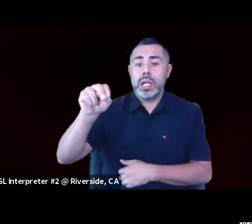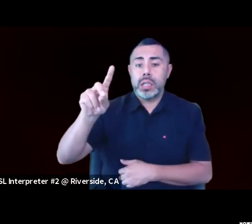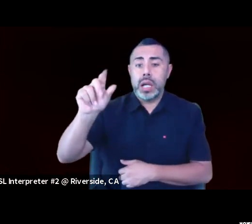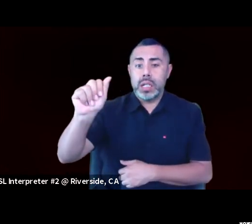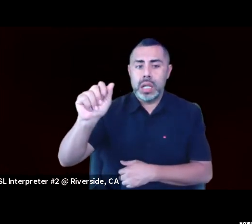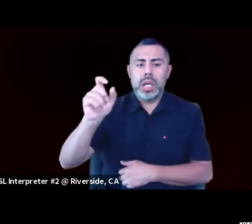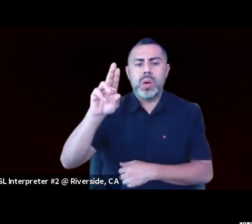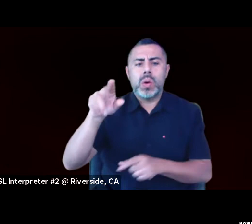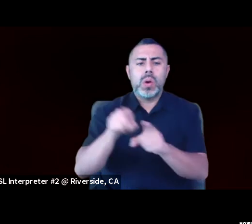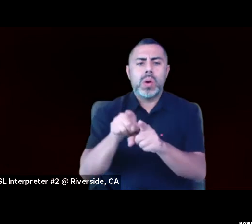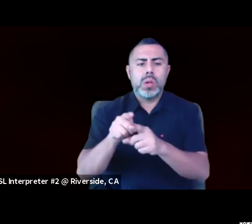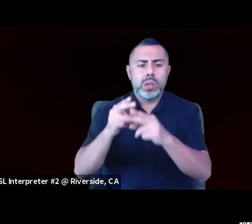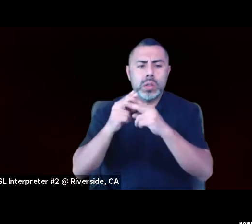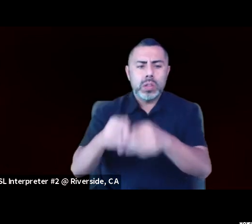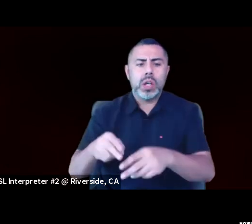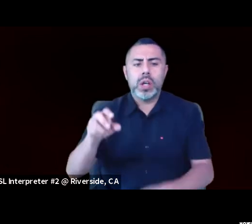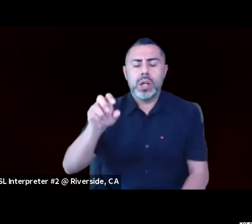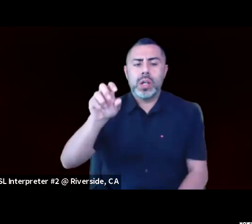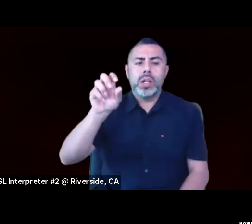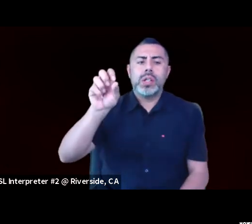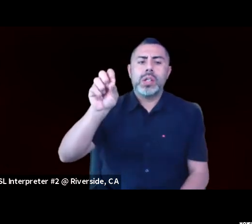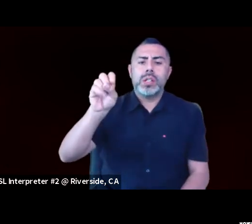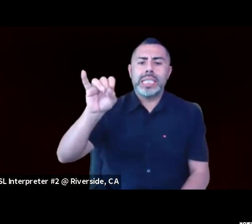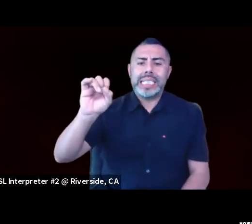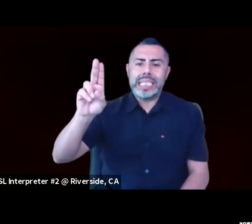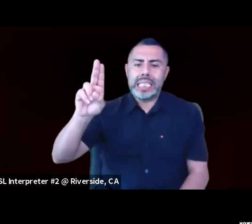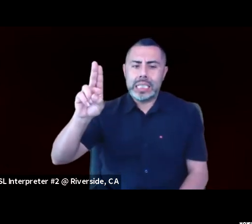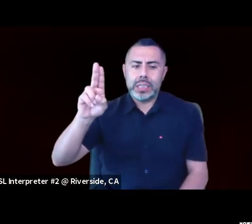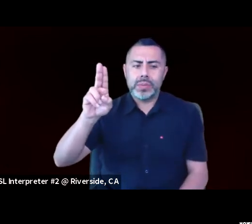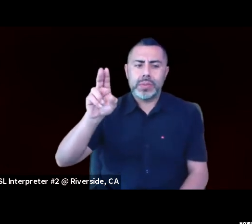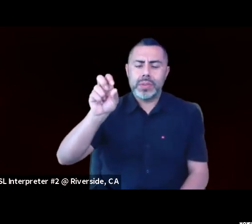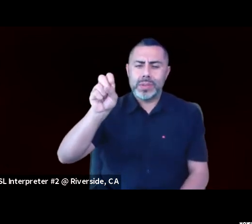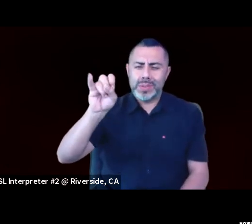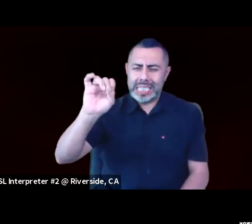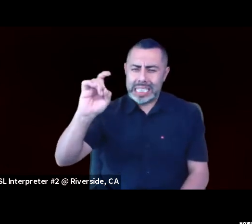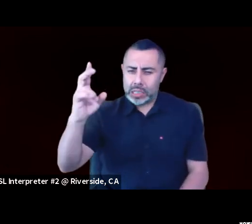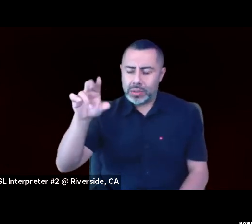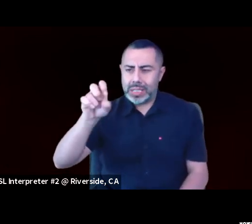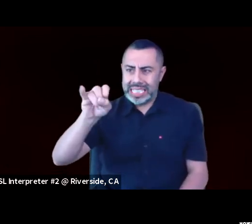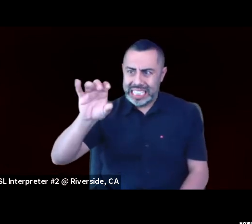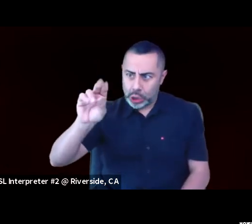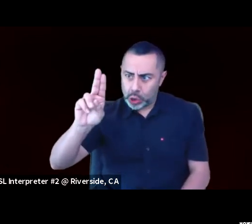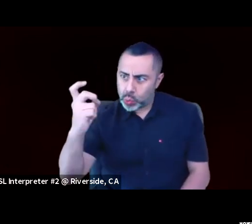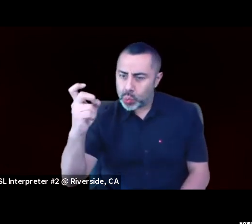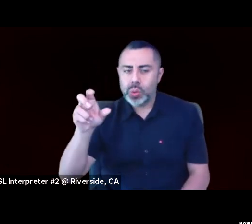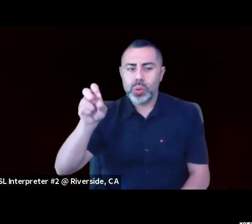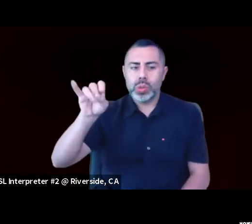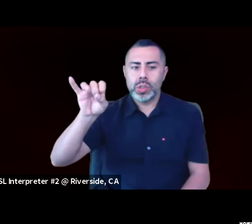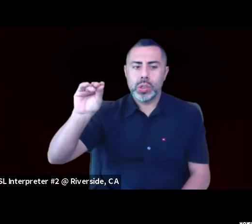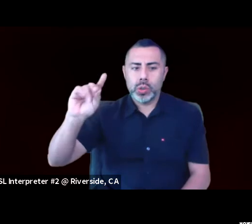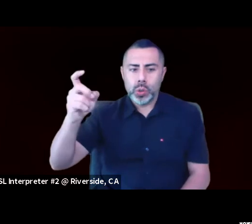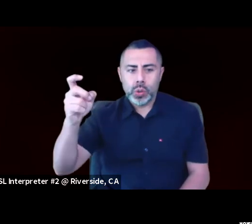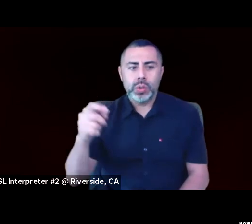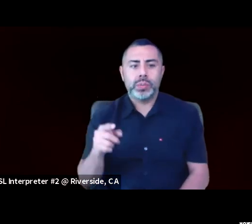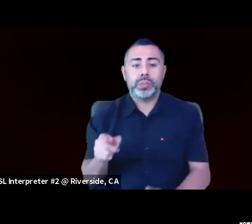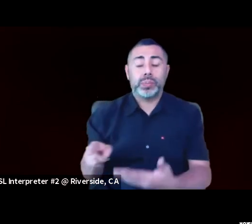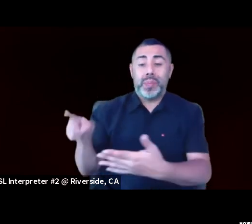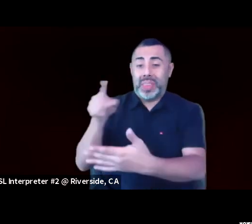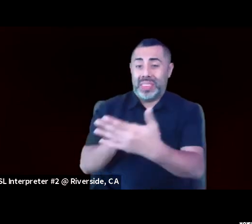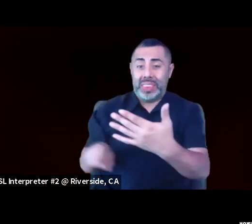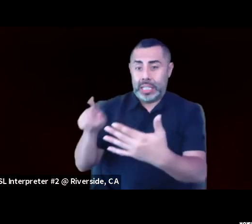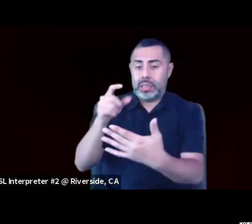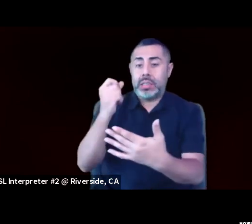where people contribute a small amount each month, and each month the whole kitty goes to one